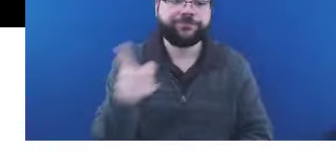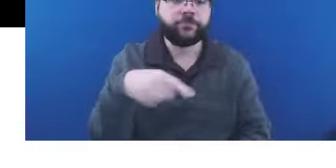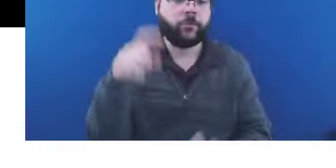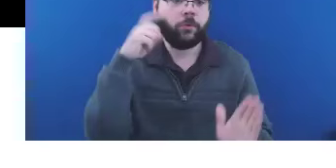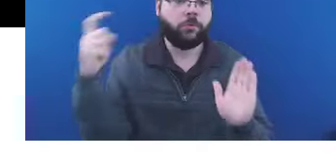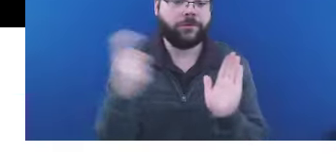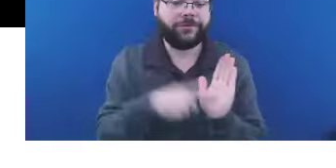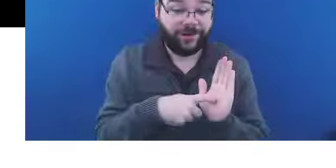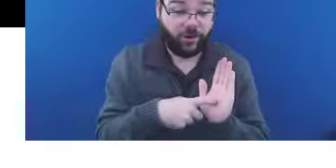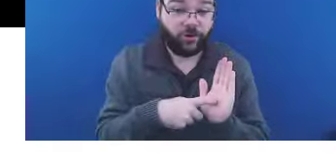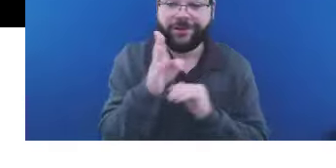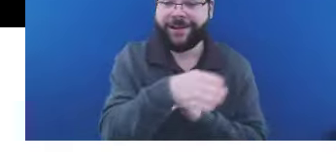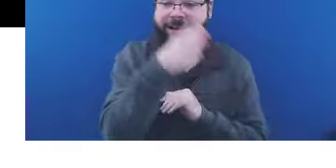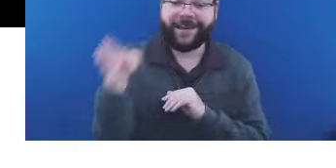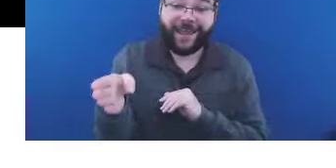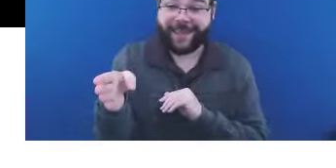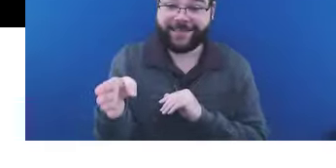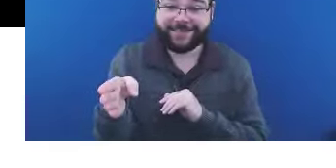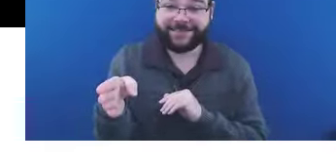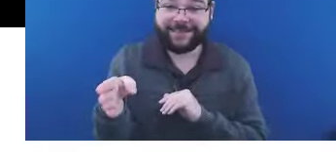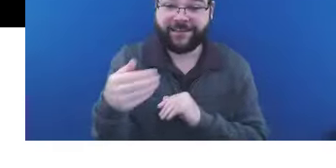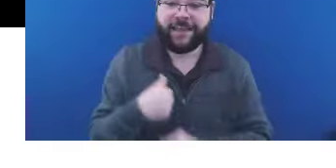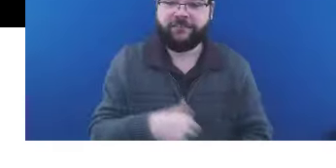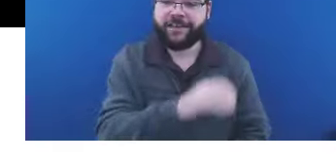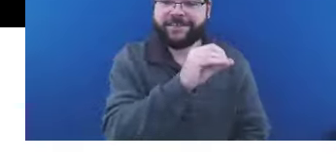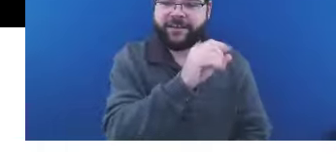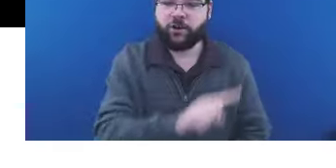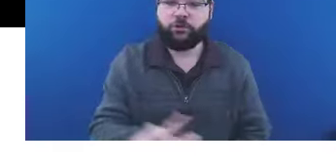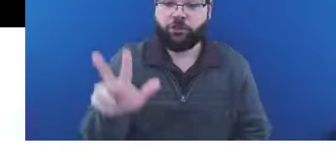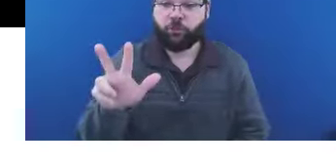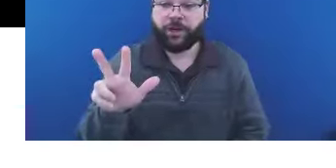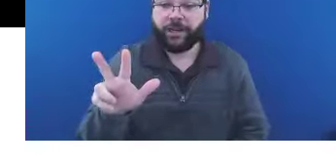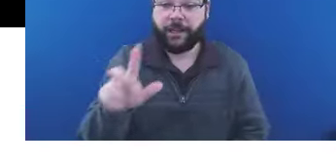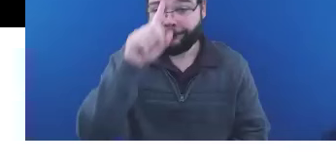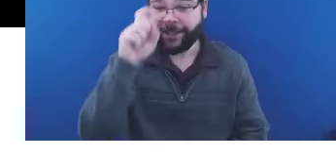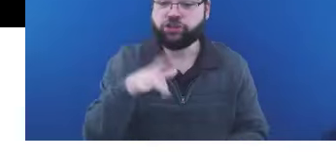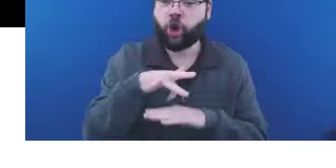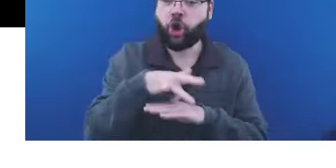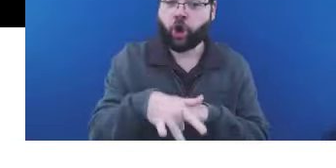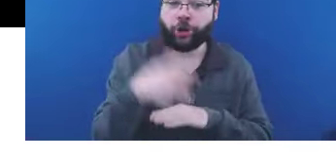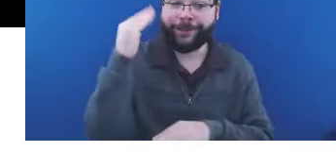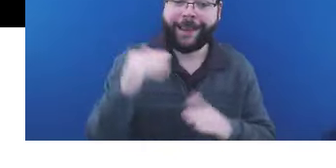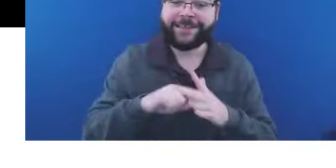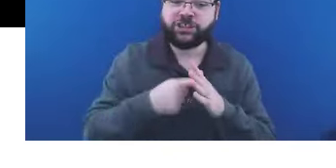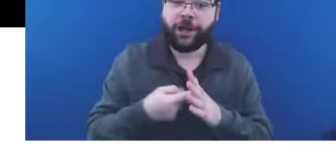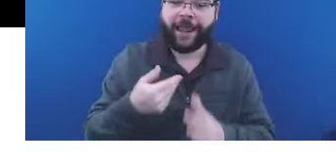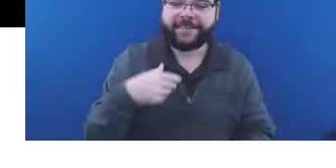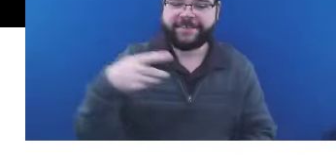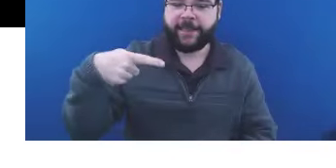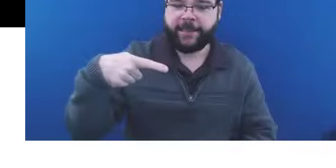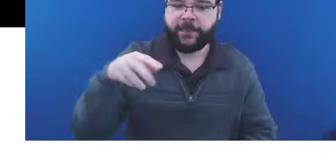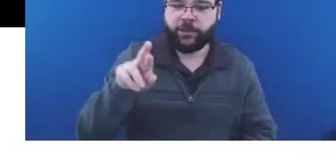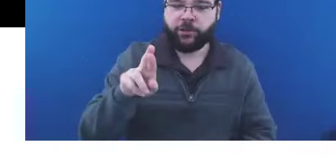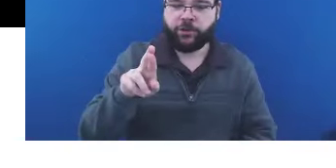next to Early Head Start, it has 0 to 3. That is because Early Head Start offers a prenatal program